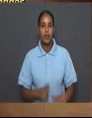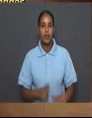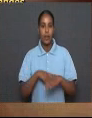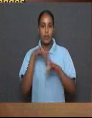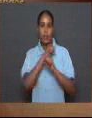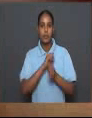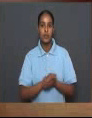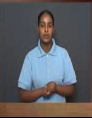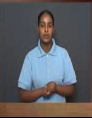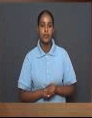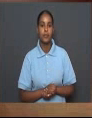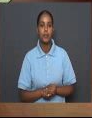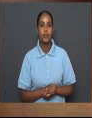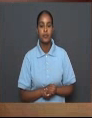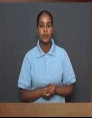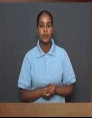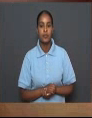Time's up.